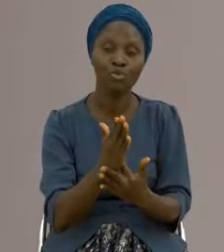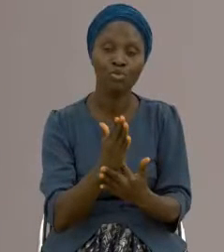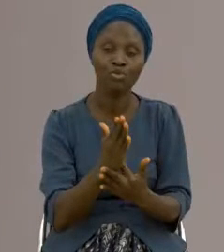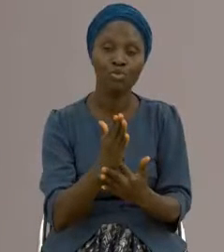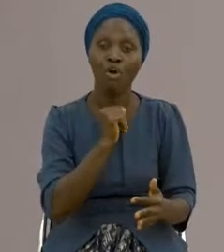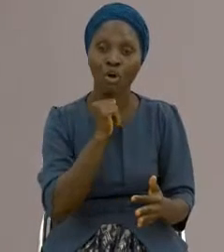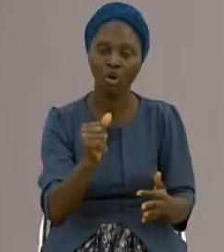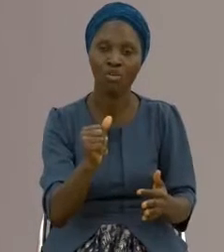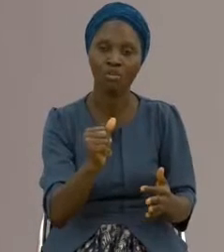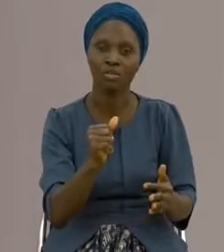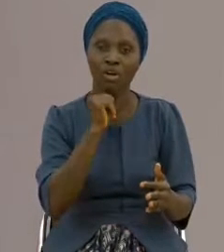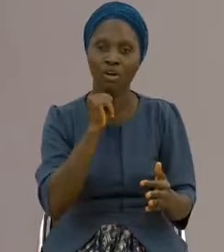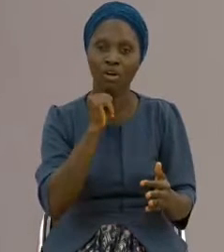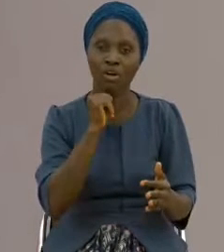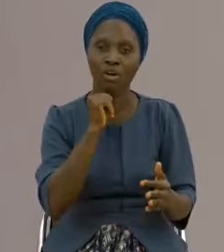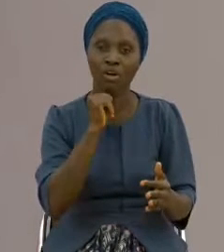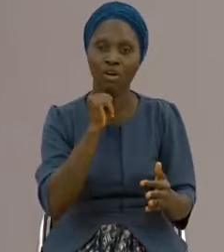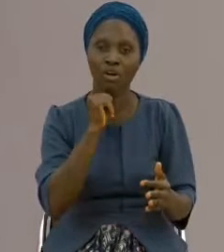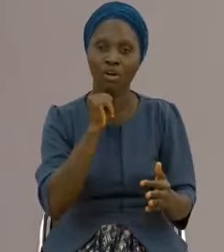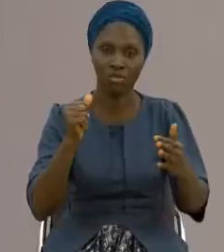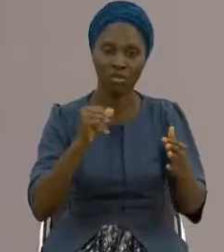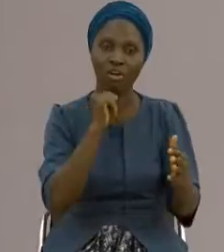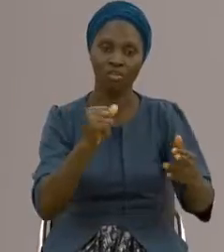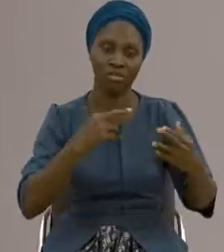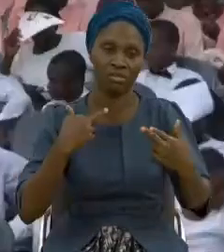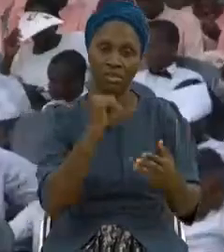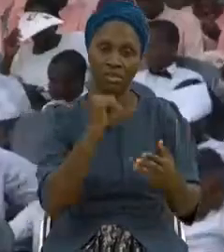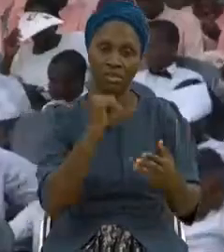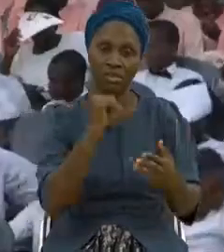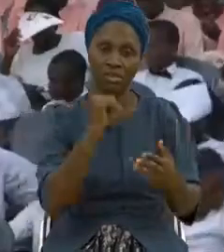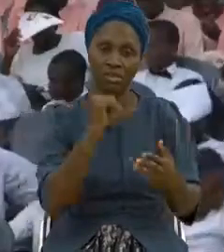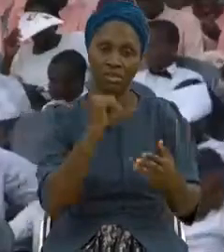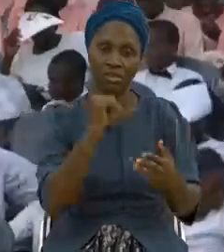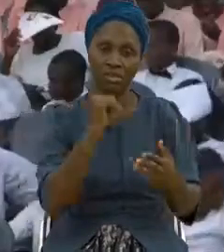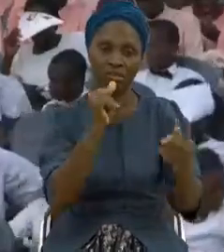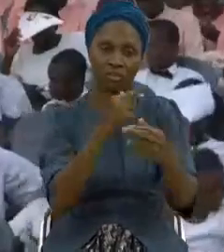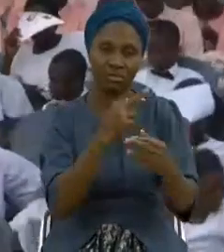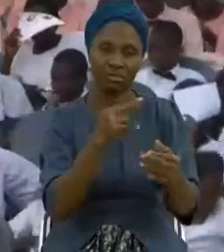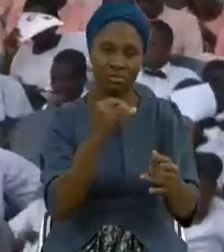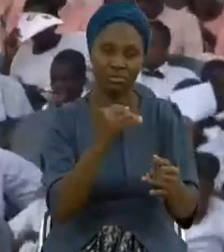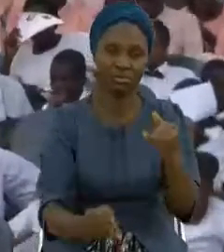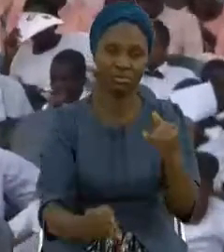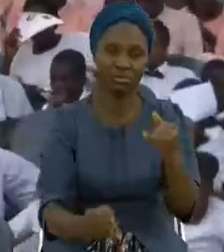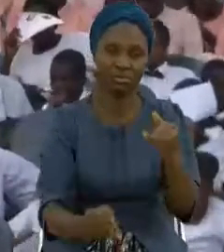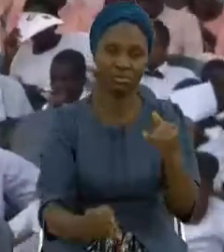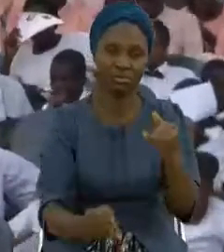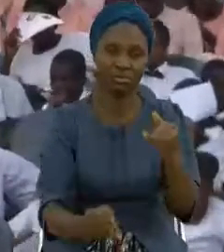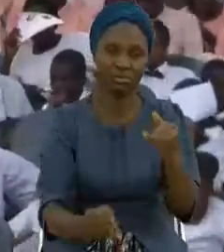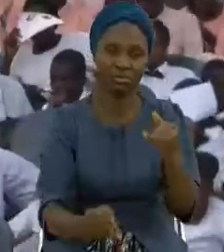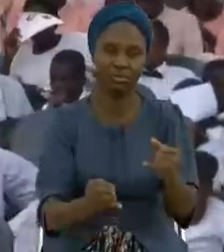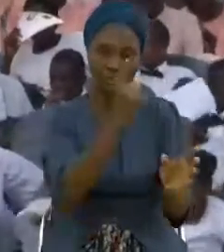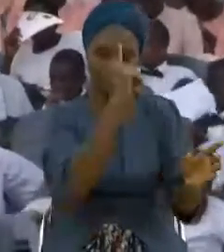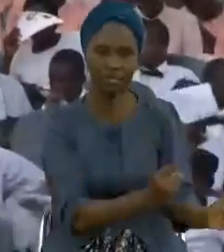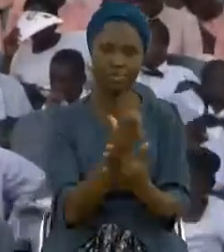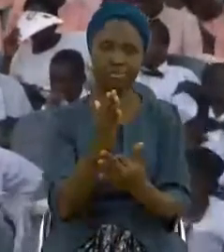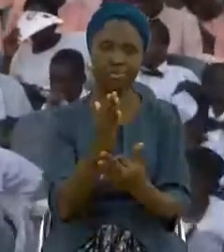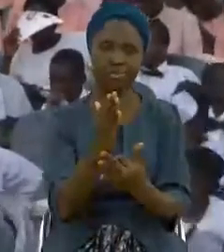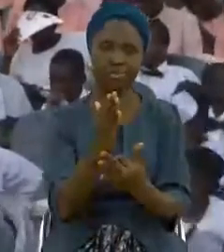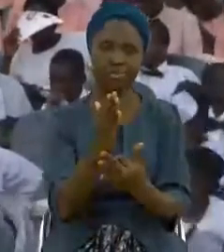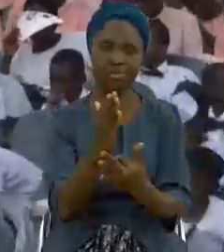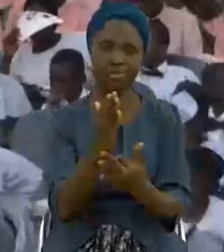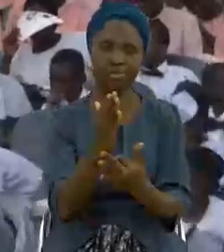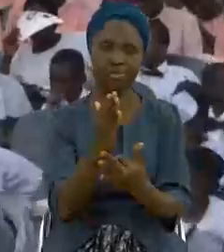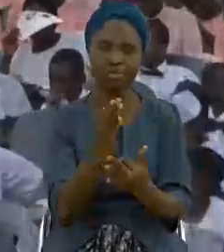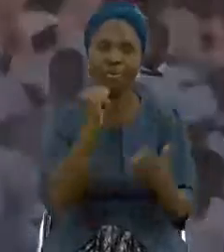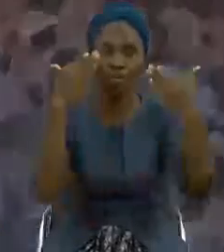the unlimited Christ. Number one, unlimited Christ. The Christ who